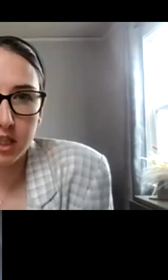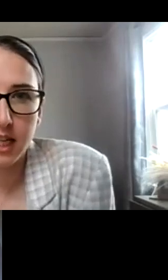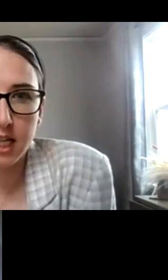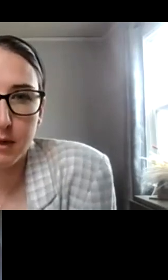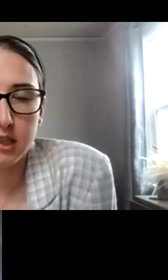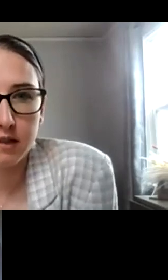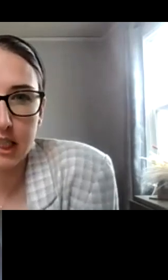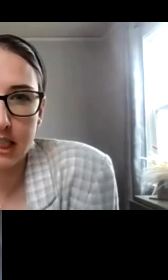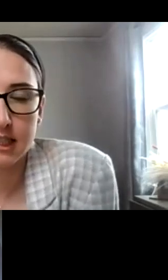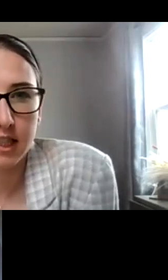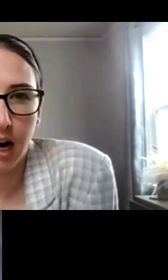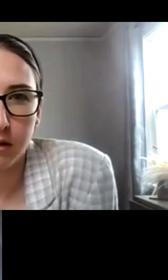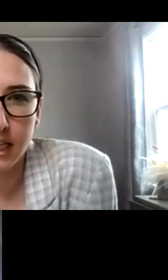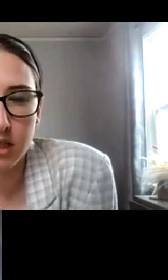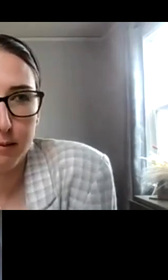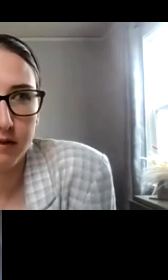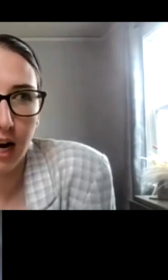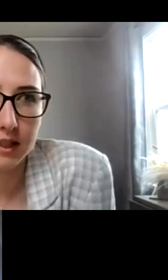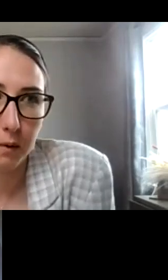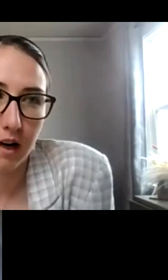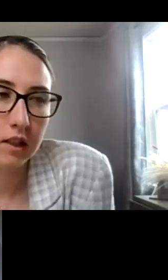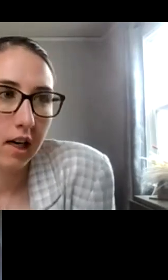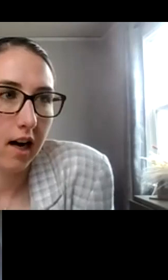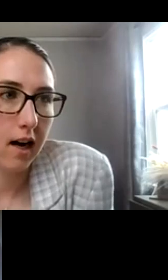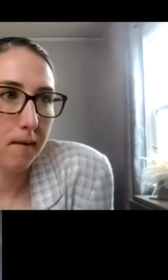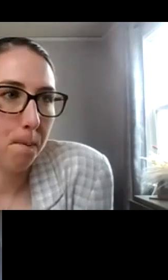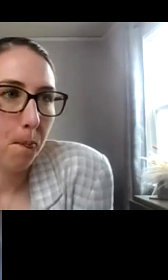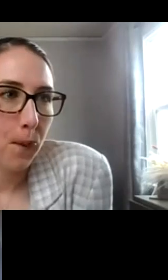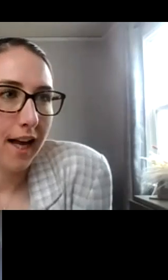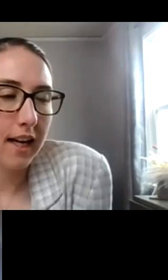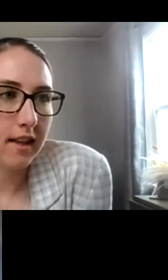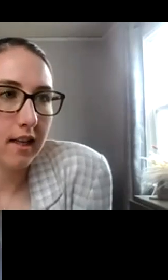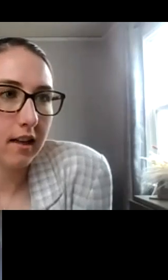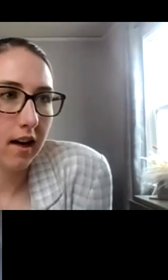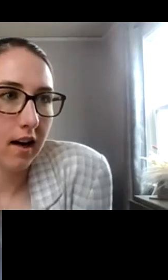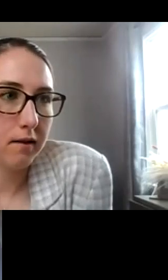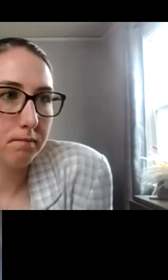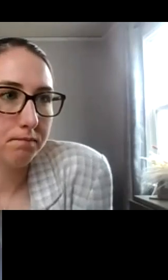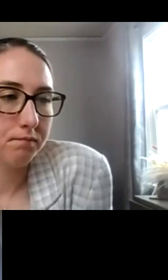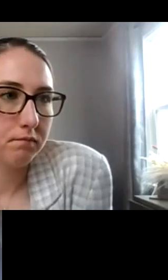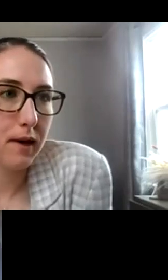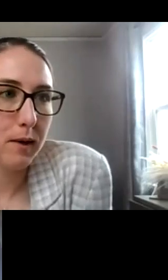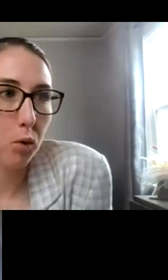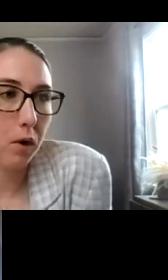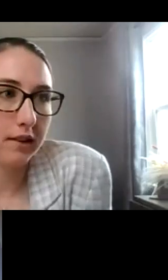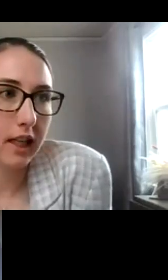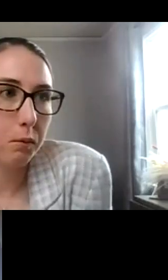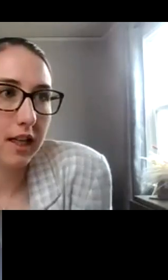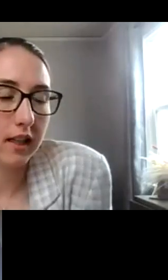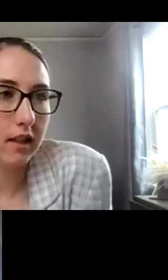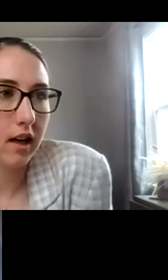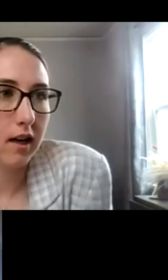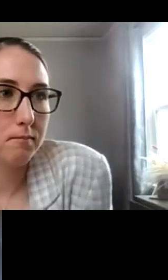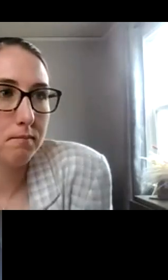the outreach and engagement services that are outlined in Chapter 5 as well. And I think maybe more broadly,